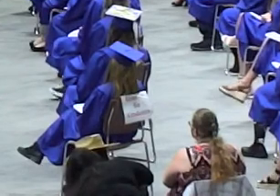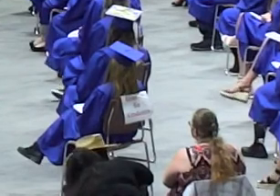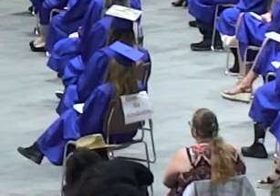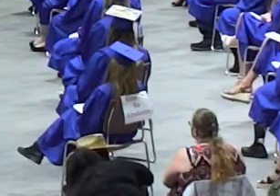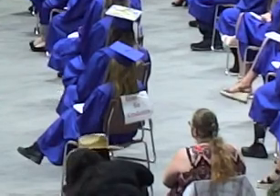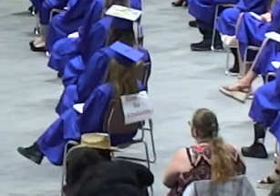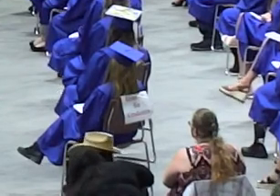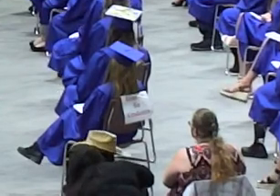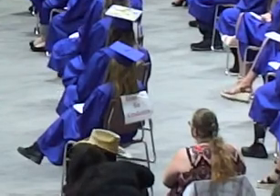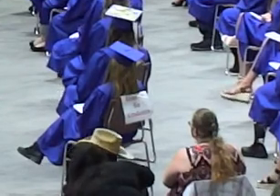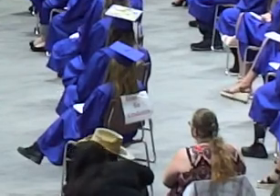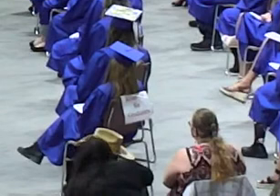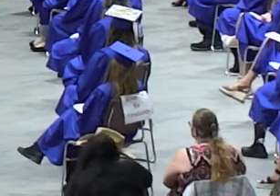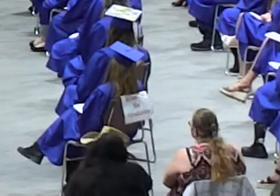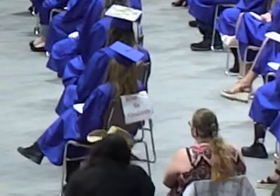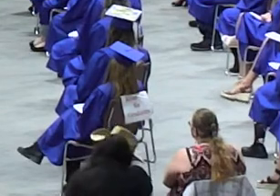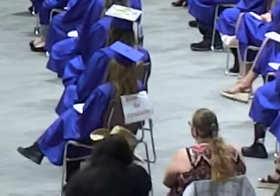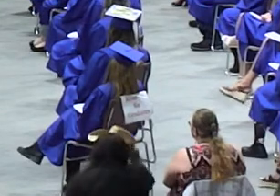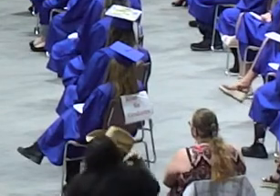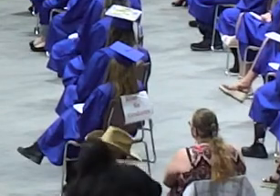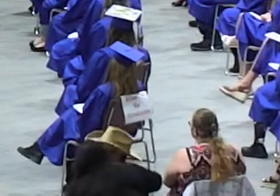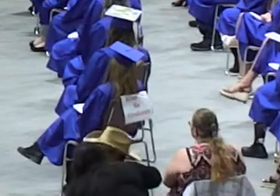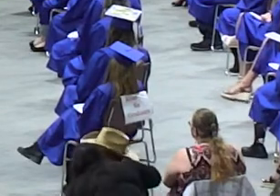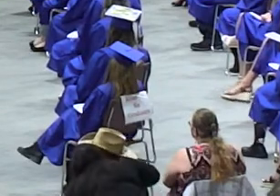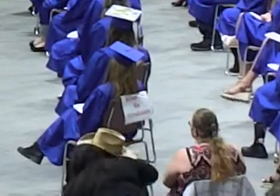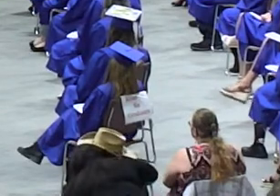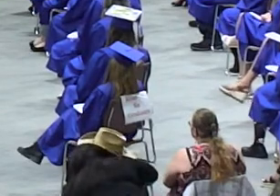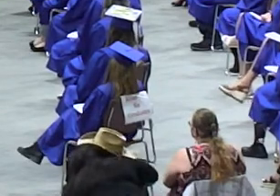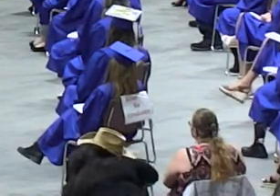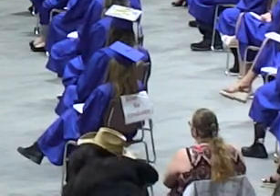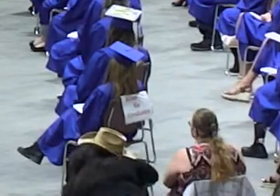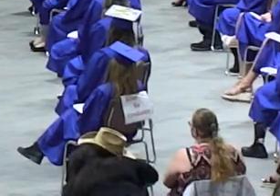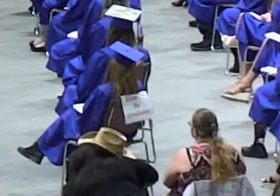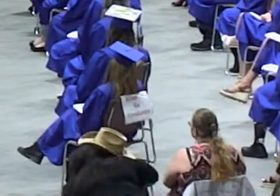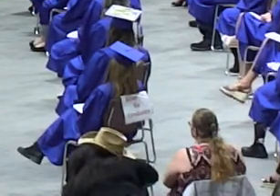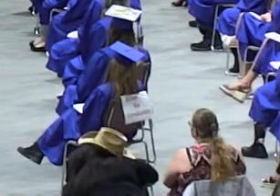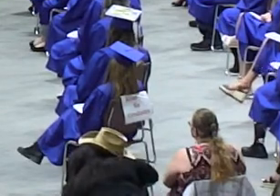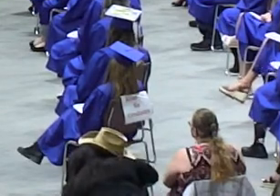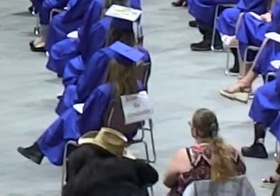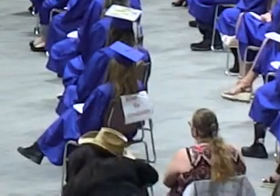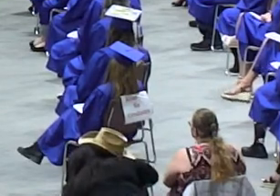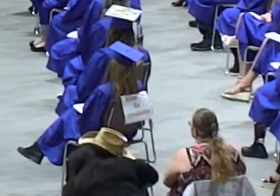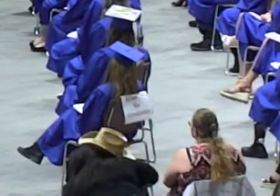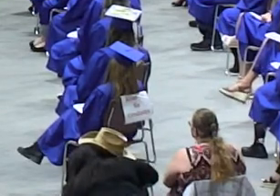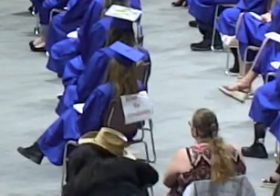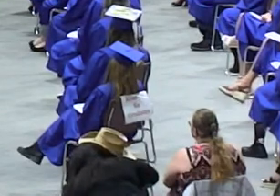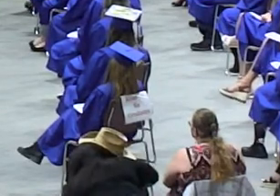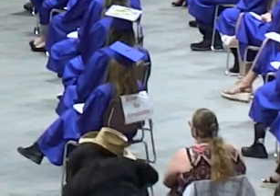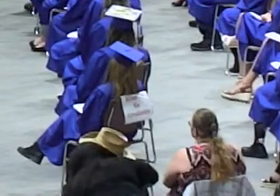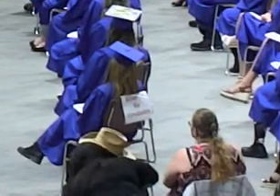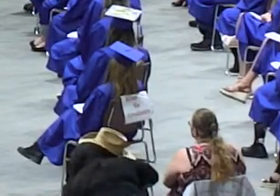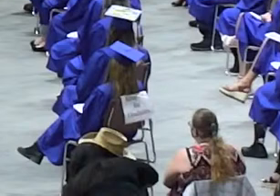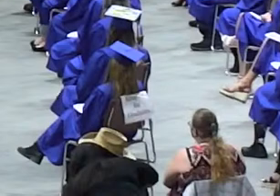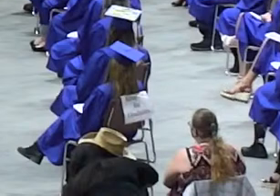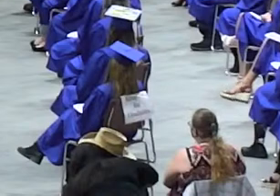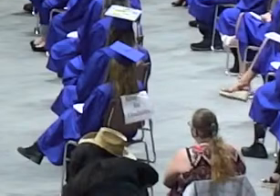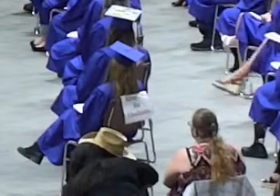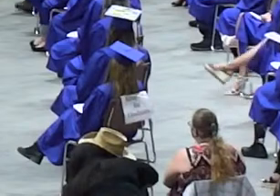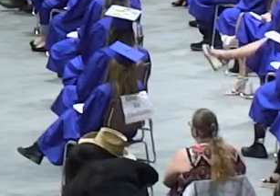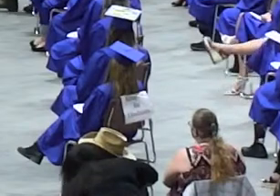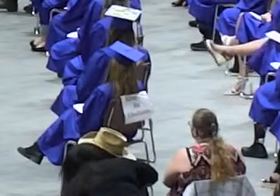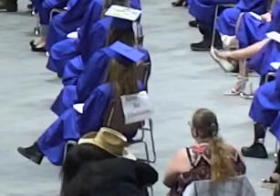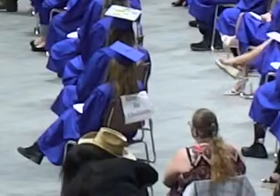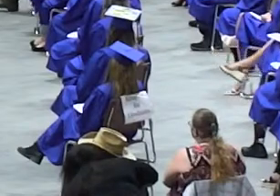degrees from Oregon State University. Prior to joining Great Falls College, Dr. Wolf served as faculty and instructional